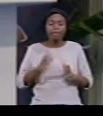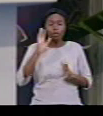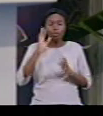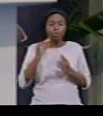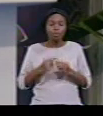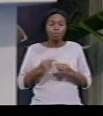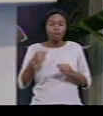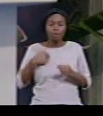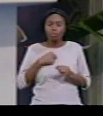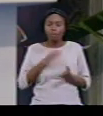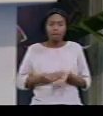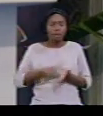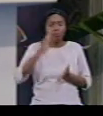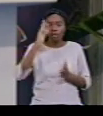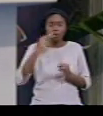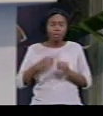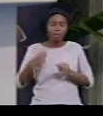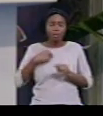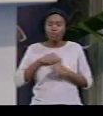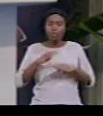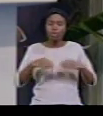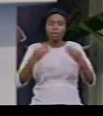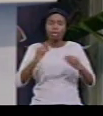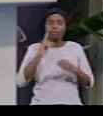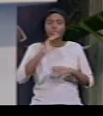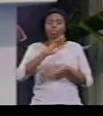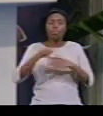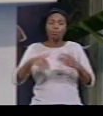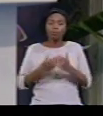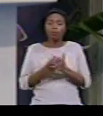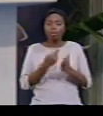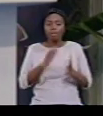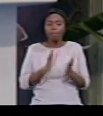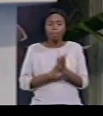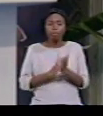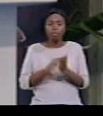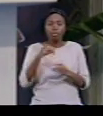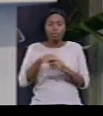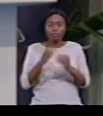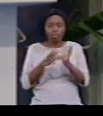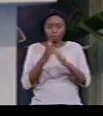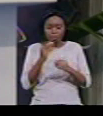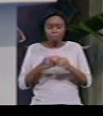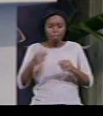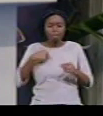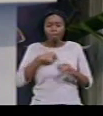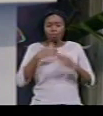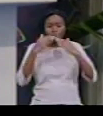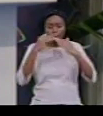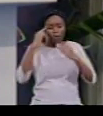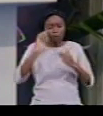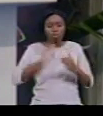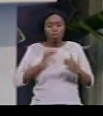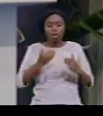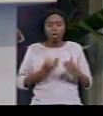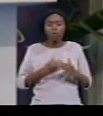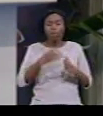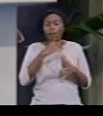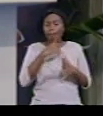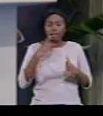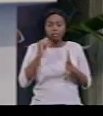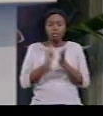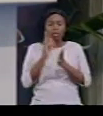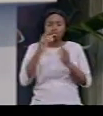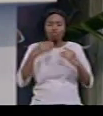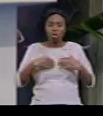name. We give you all the praise in Jesus' name. We thank you for our general superintendent that you have strengthened